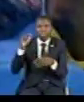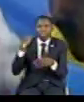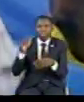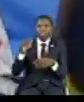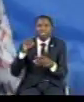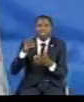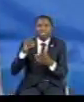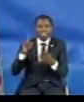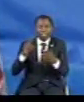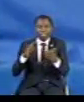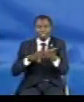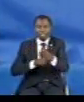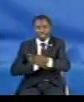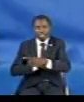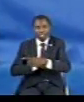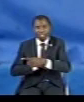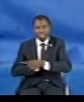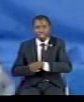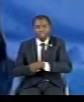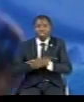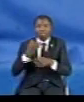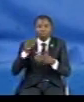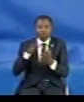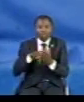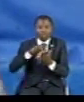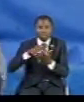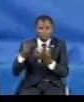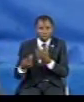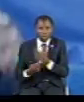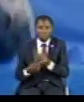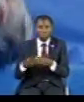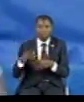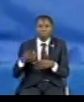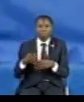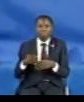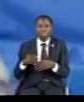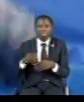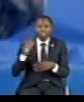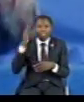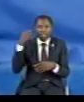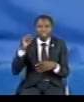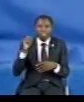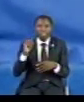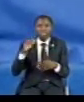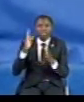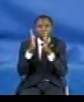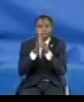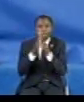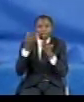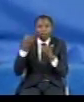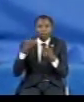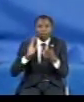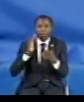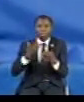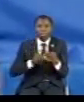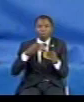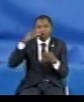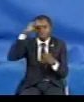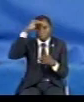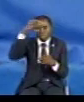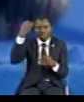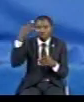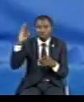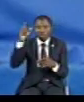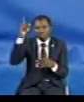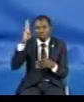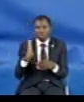this program, the first night of this program, the prayer of a man of God on that very night, she